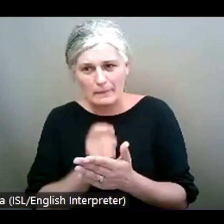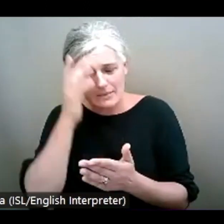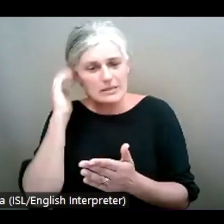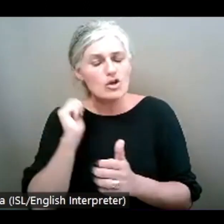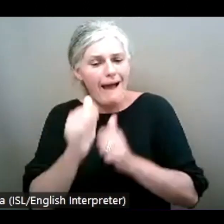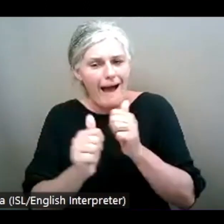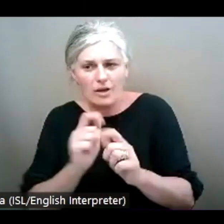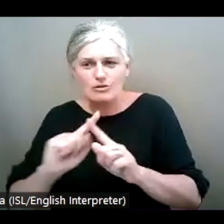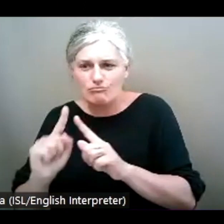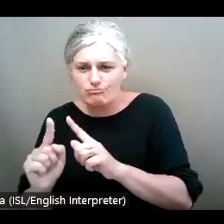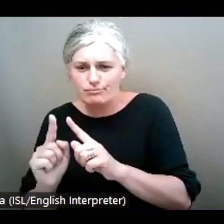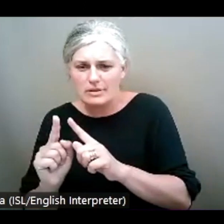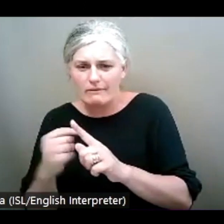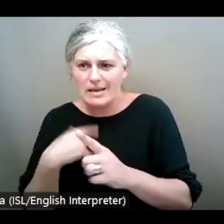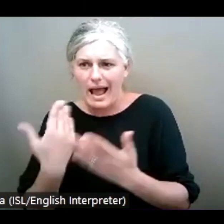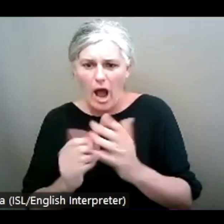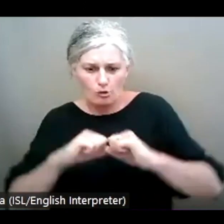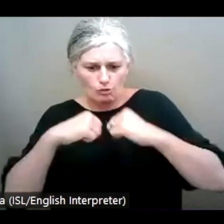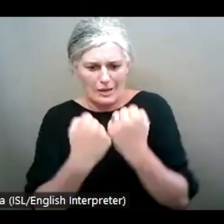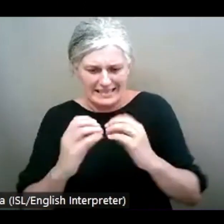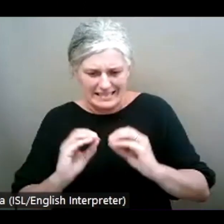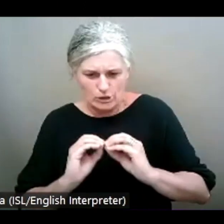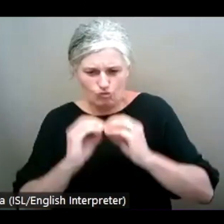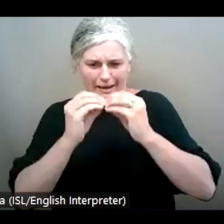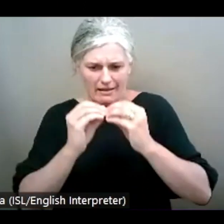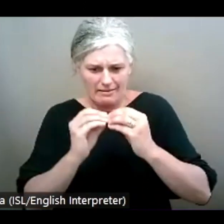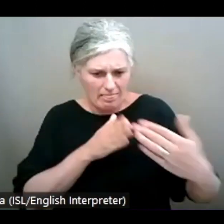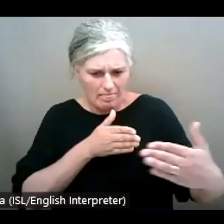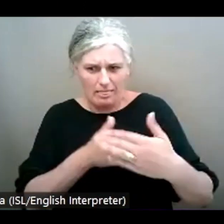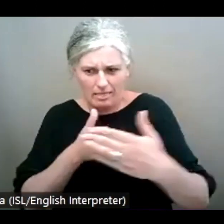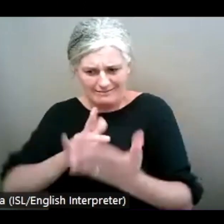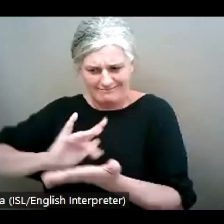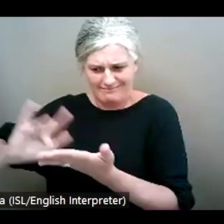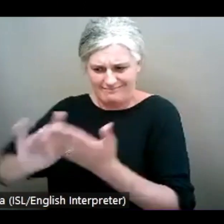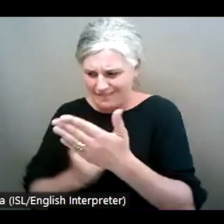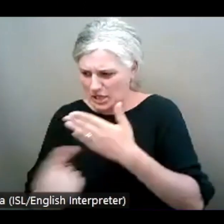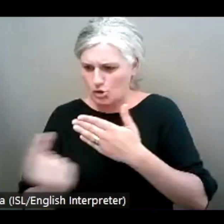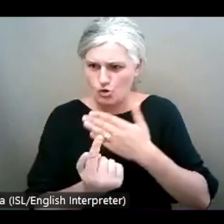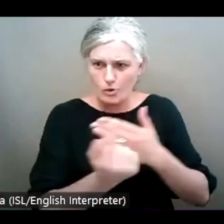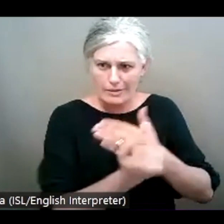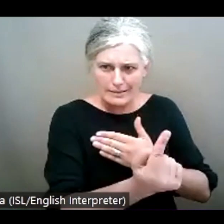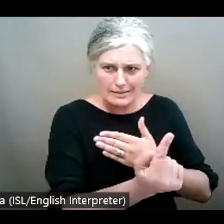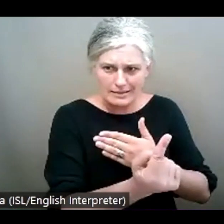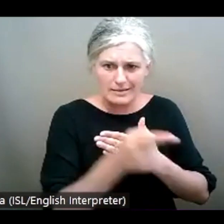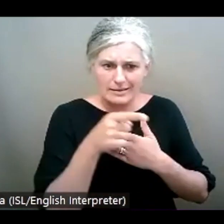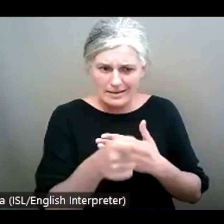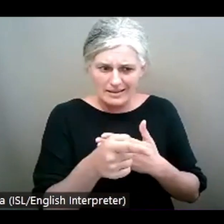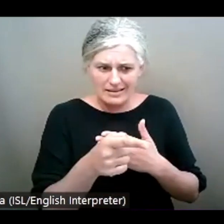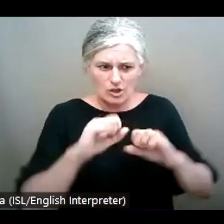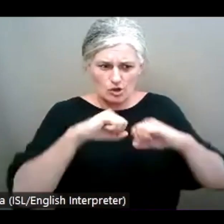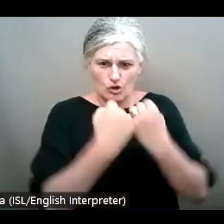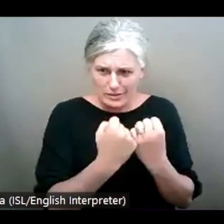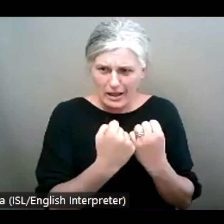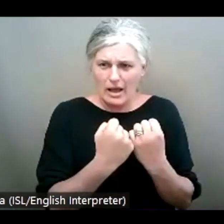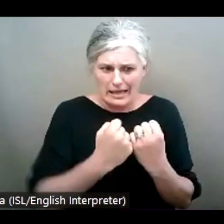has created exclusionary practices to keep disabled people